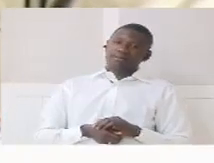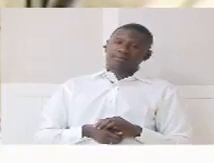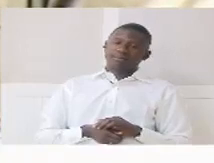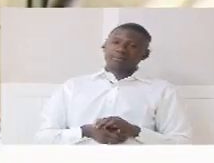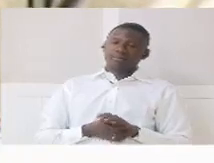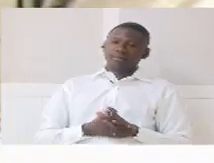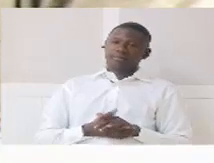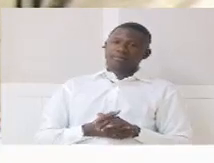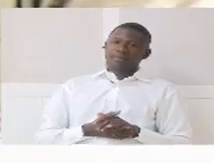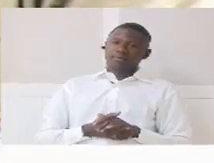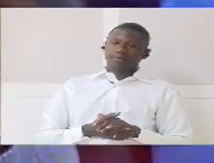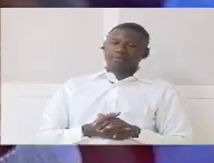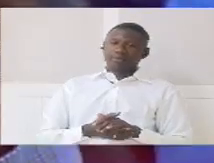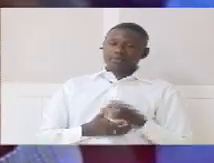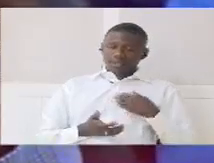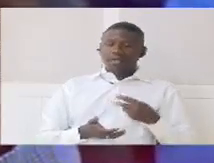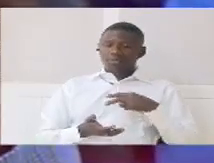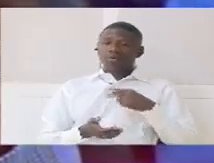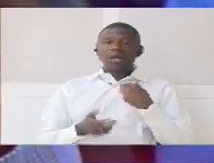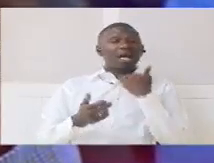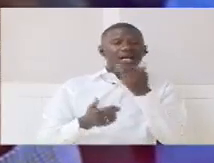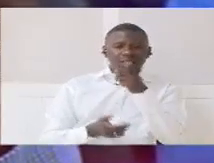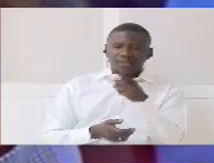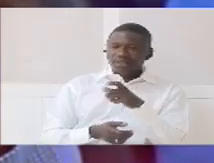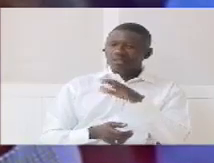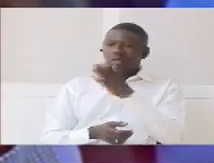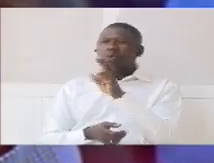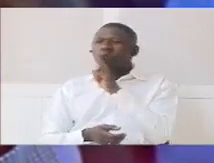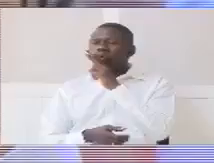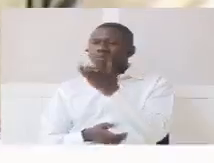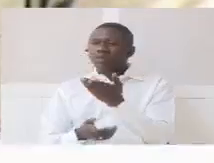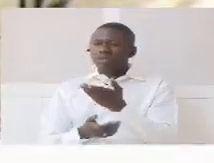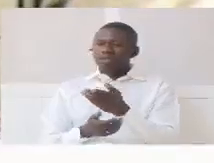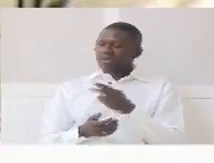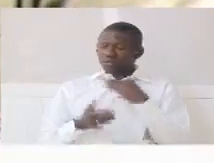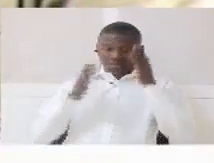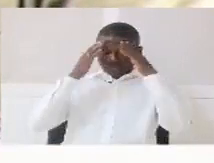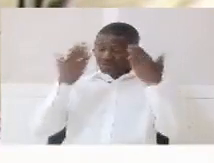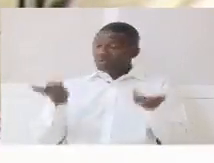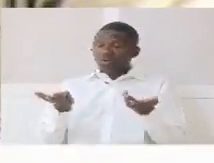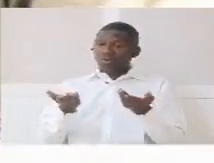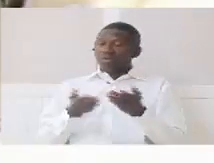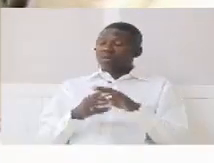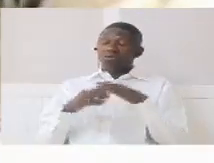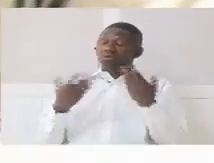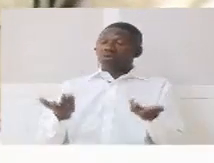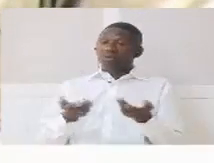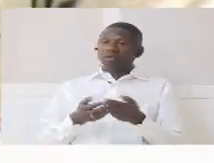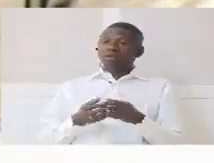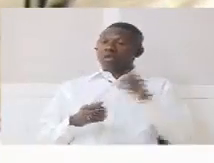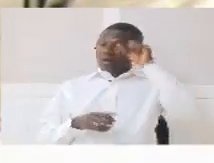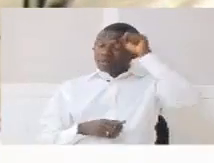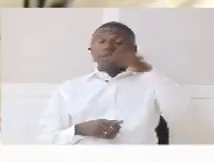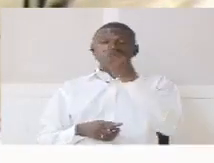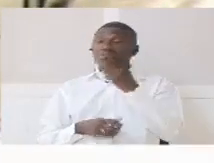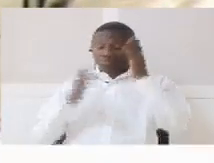They will inquire about their whereabouts, and they will say that they don't know where they are. The IGP nyinika ko